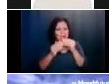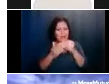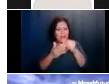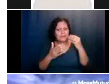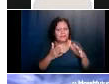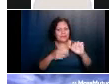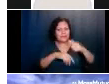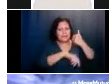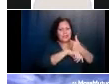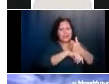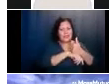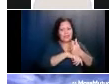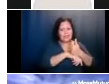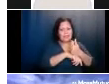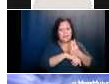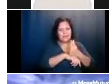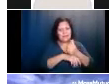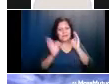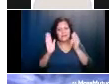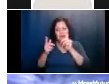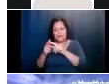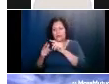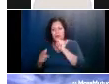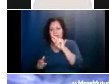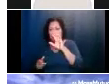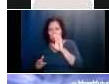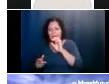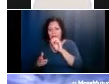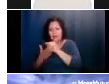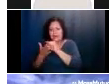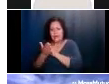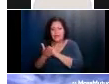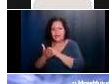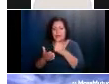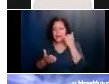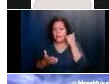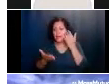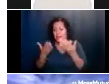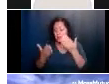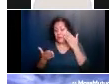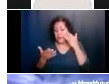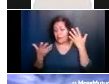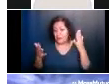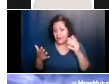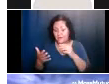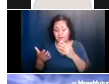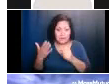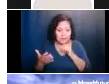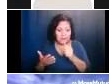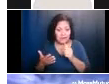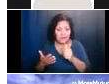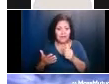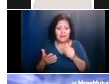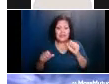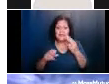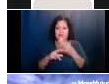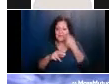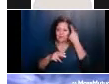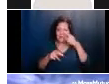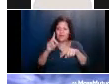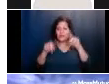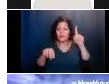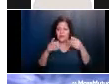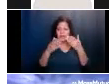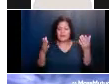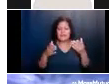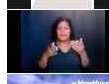account. And as you may or may not know, typically used for very different things. Supplemental special needs